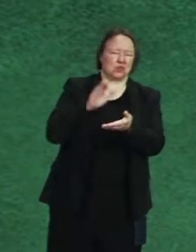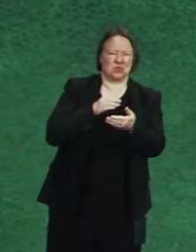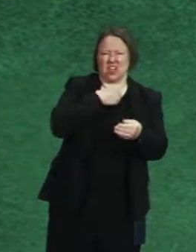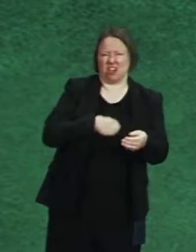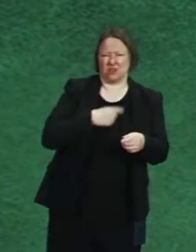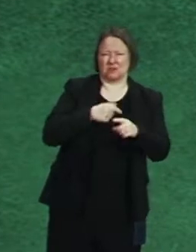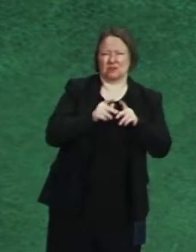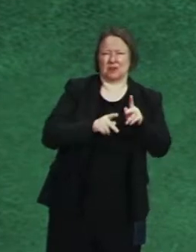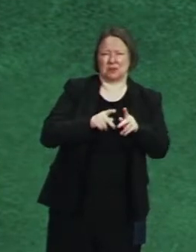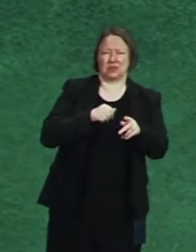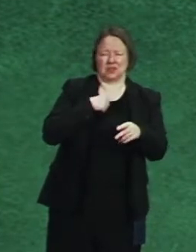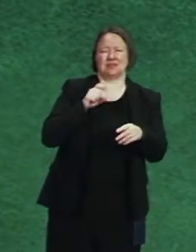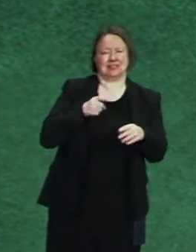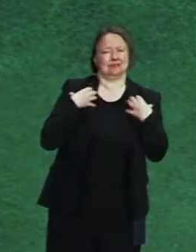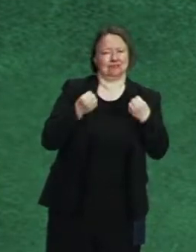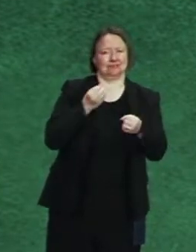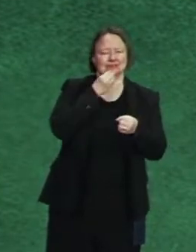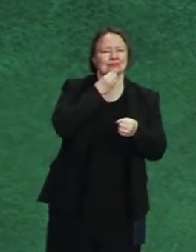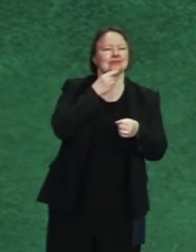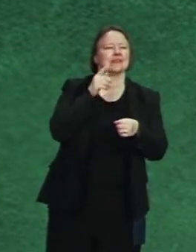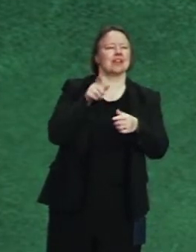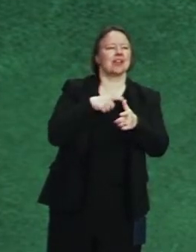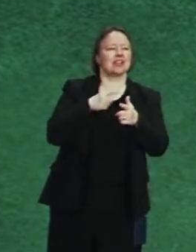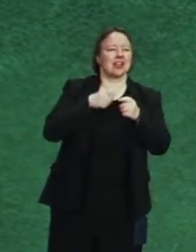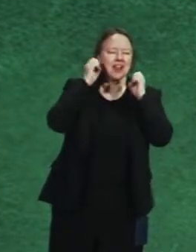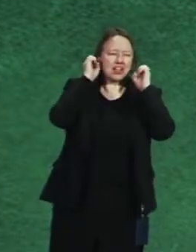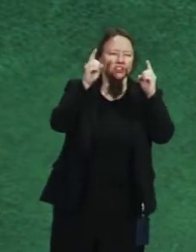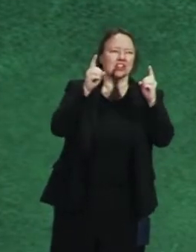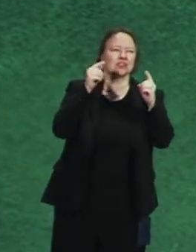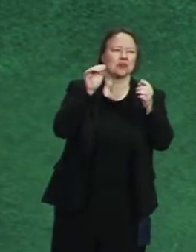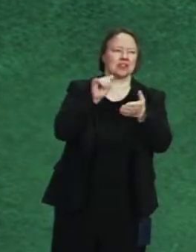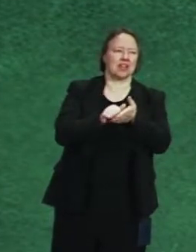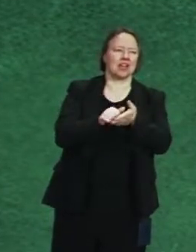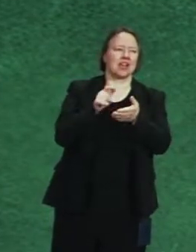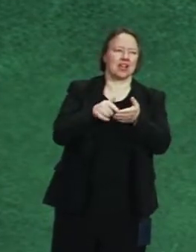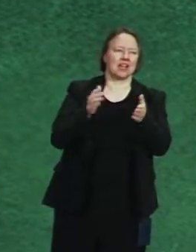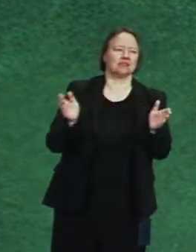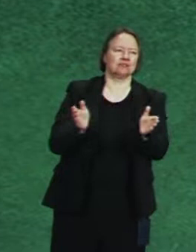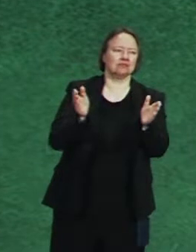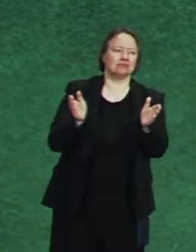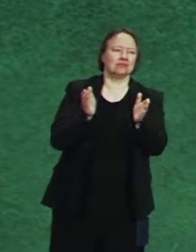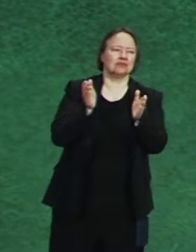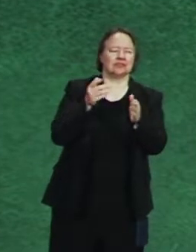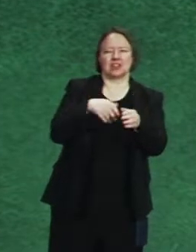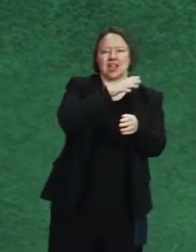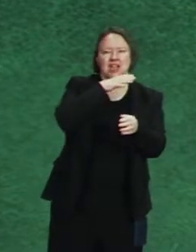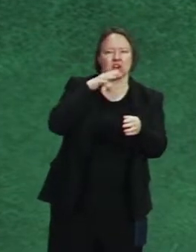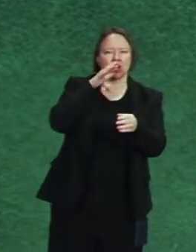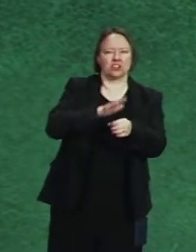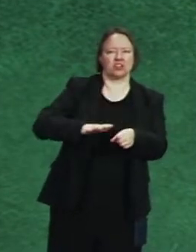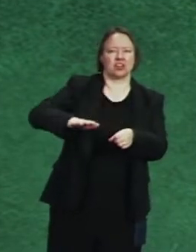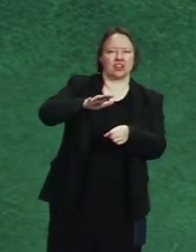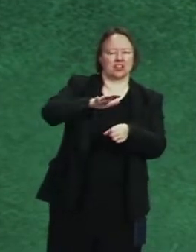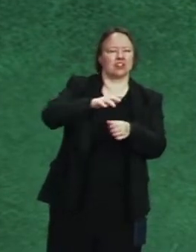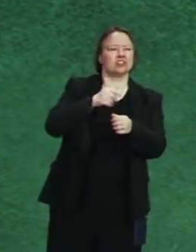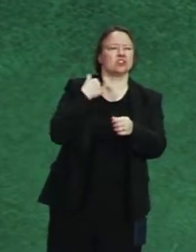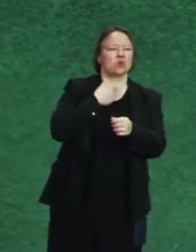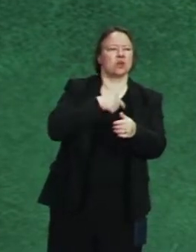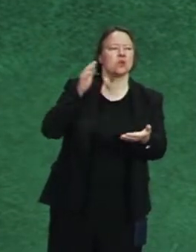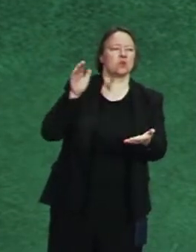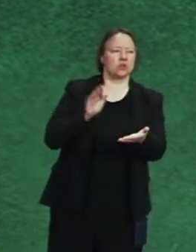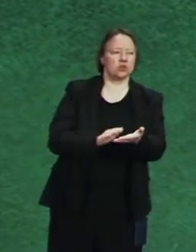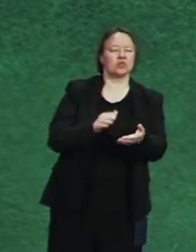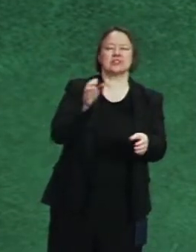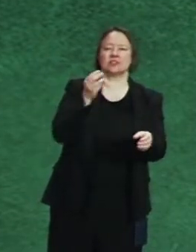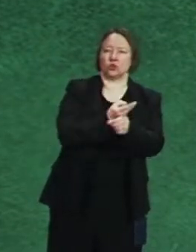growing population, and serve as an educational tool for knowledge transfer in agricultural sciences. Environmentally, we reduce the